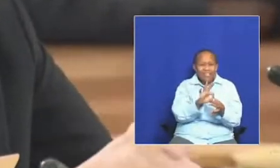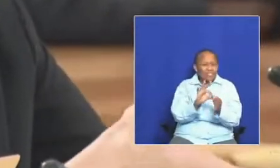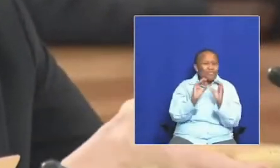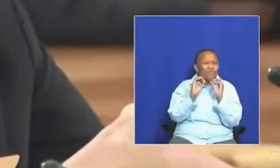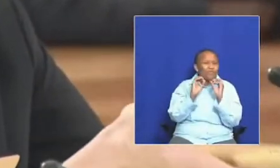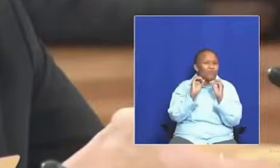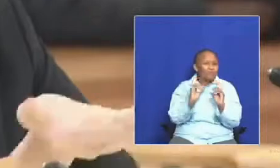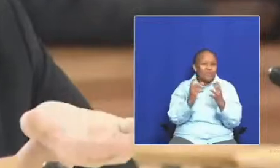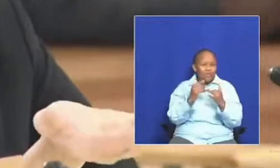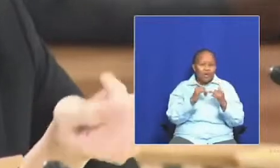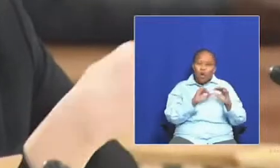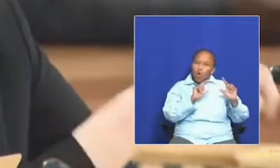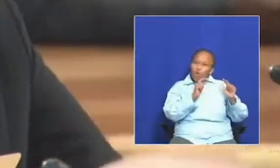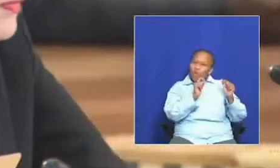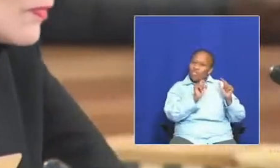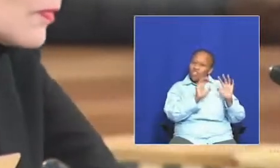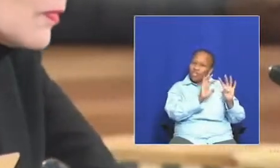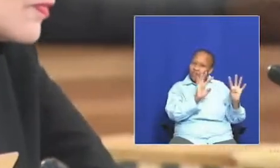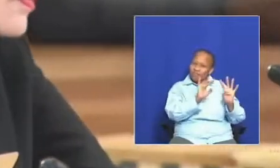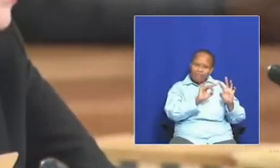investigate and this particular issue.